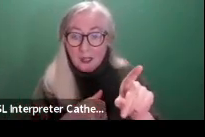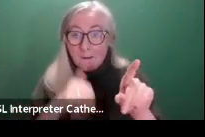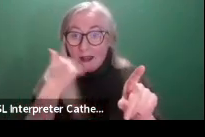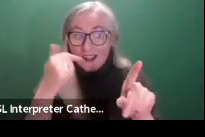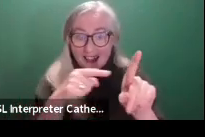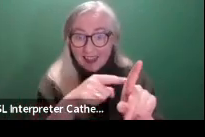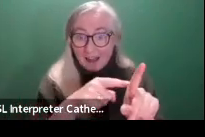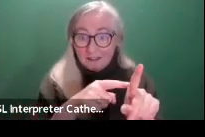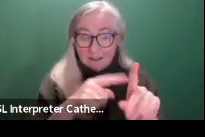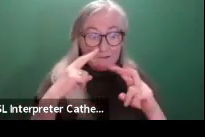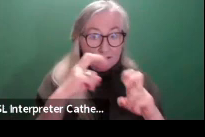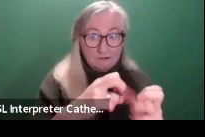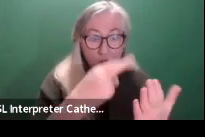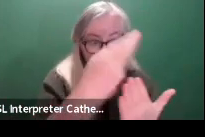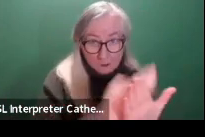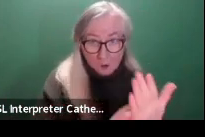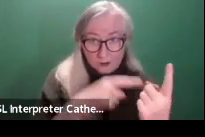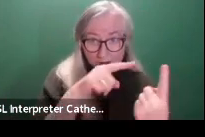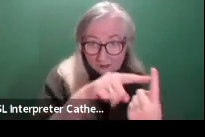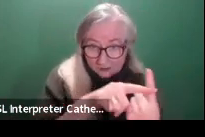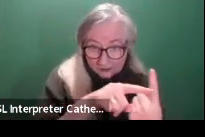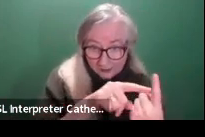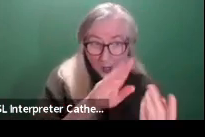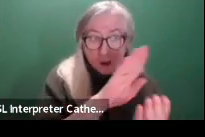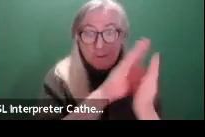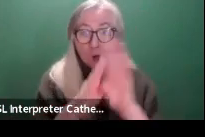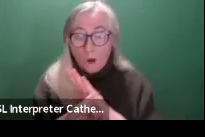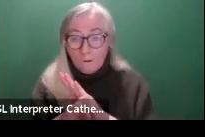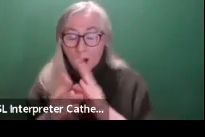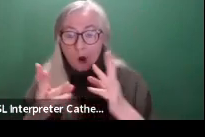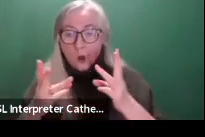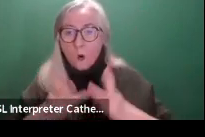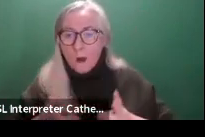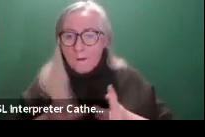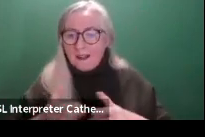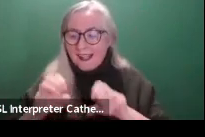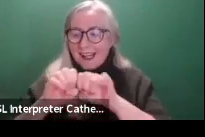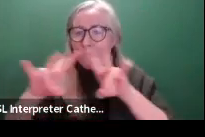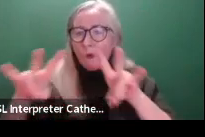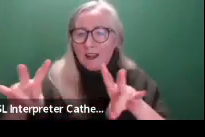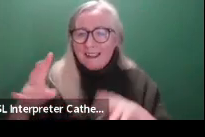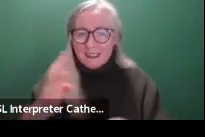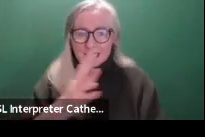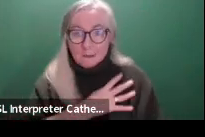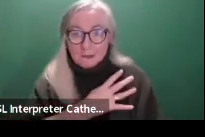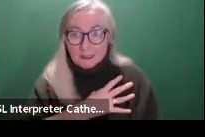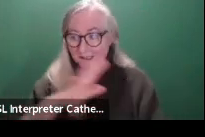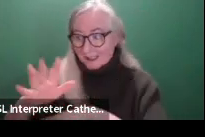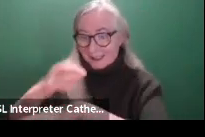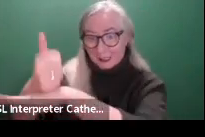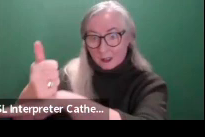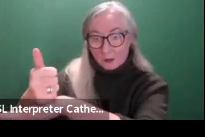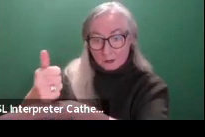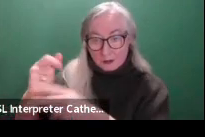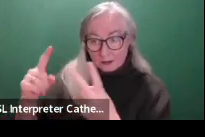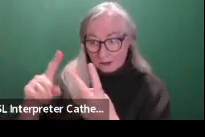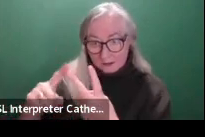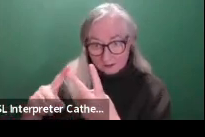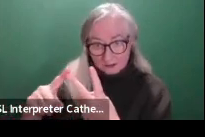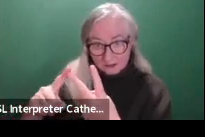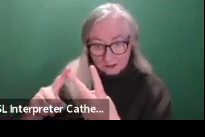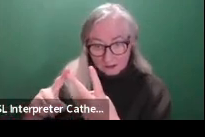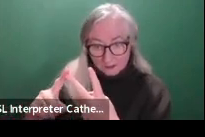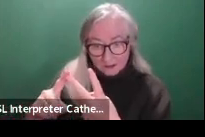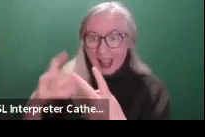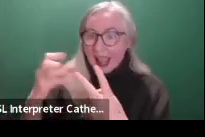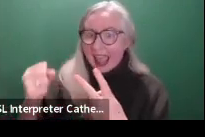report, the Women and Equalities Committee was established. And they've got a